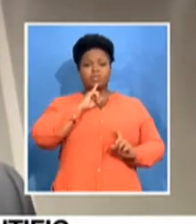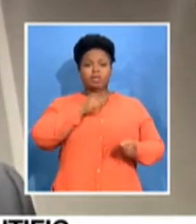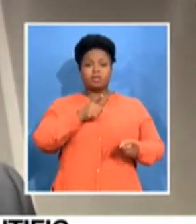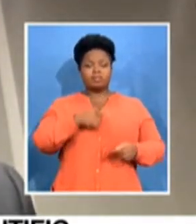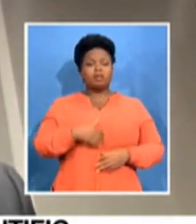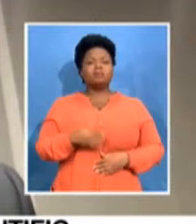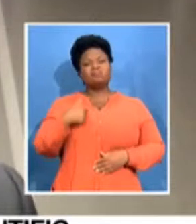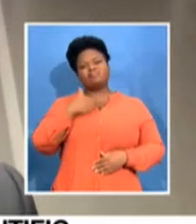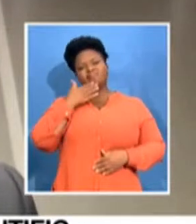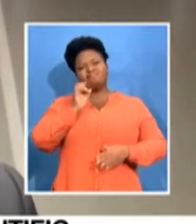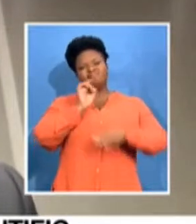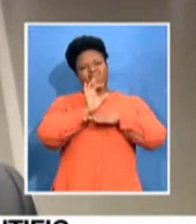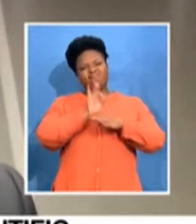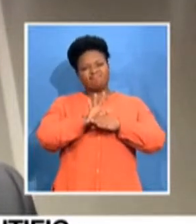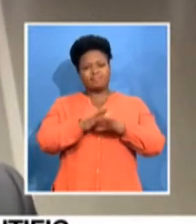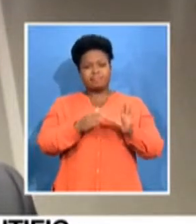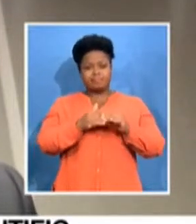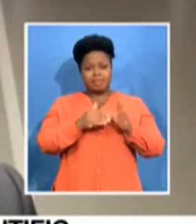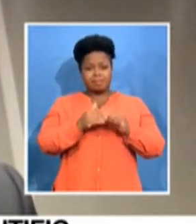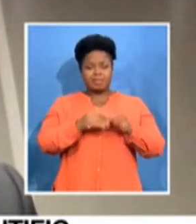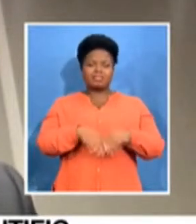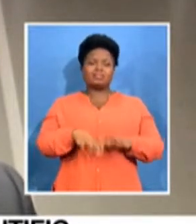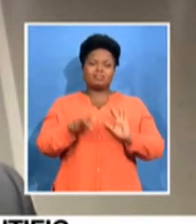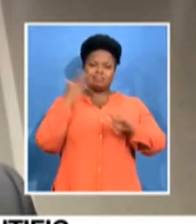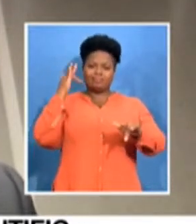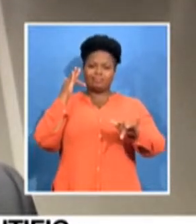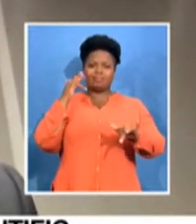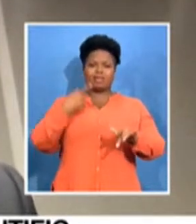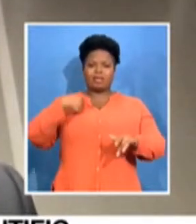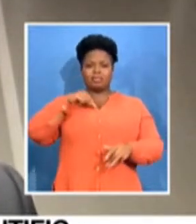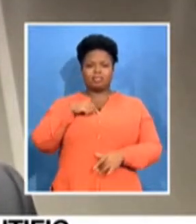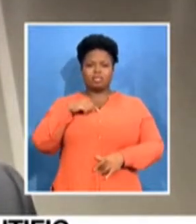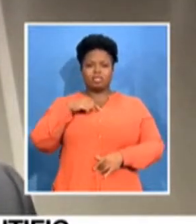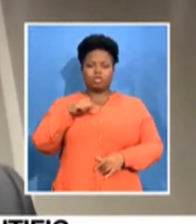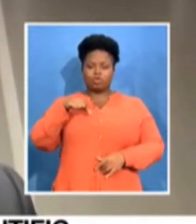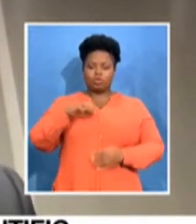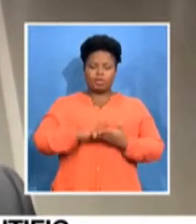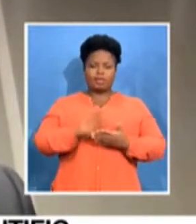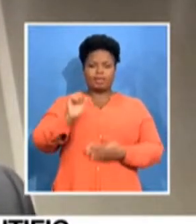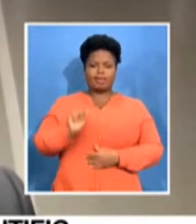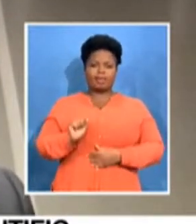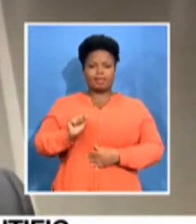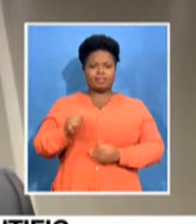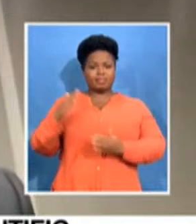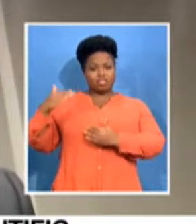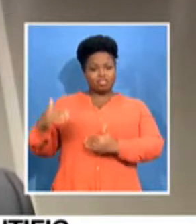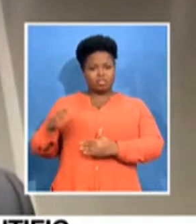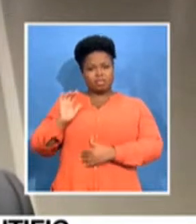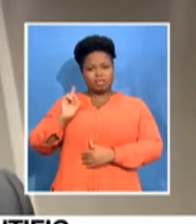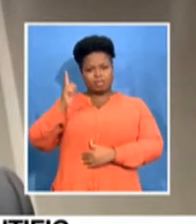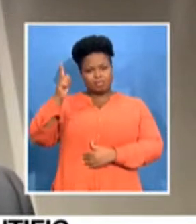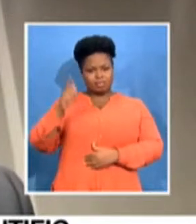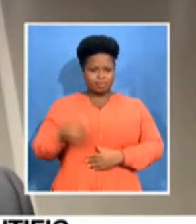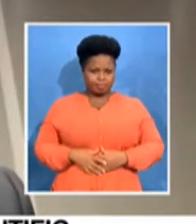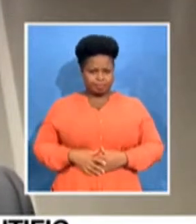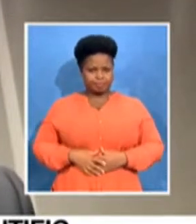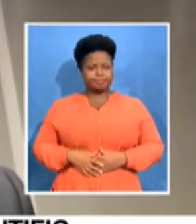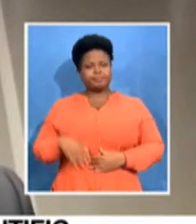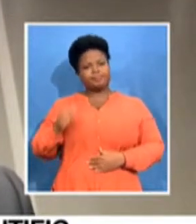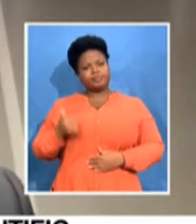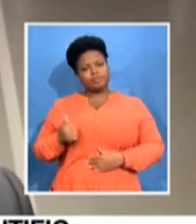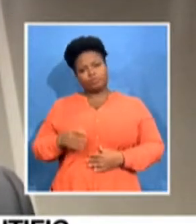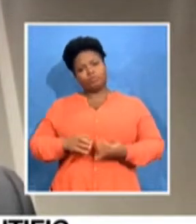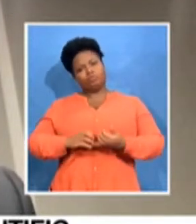their questions to the Q&A session. We will attempt to respond to all of those